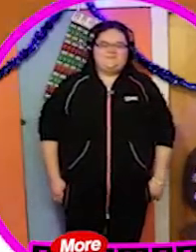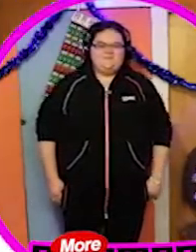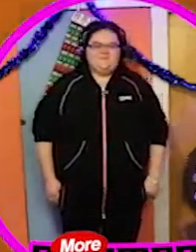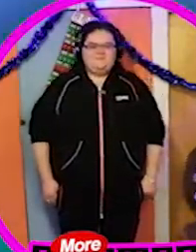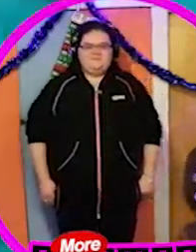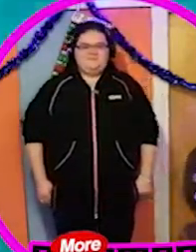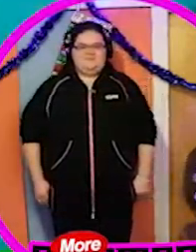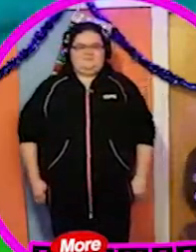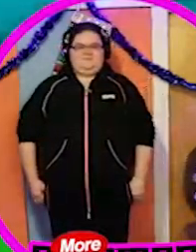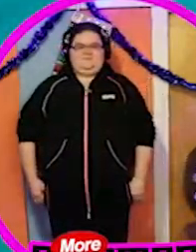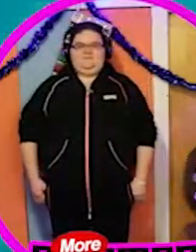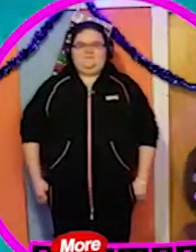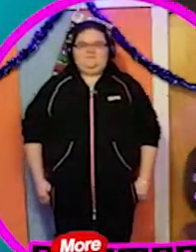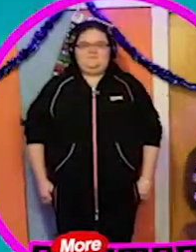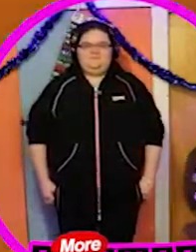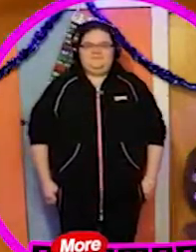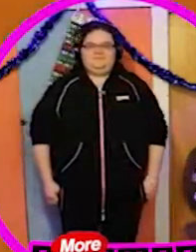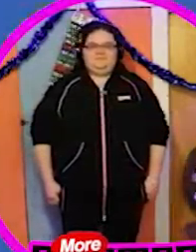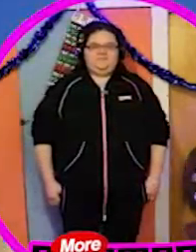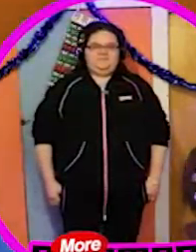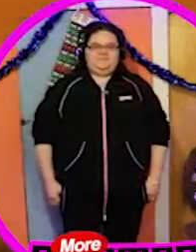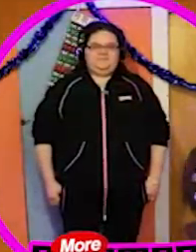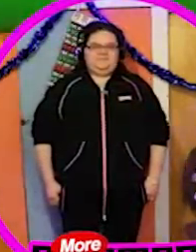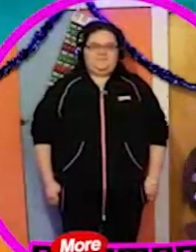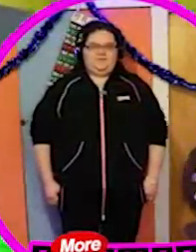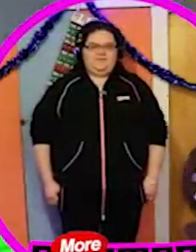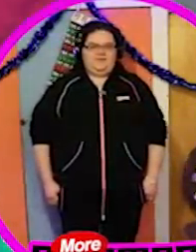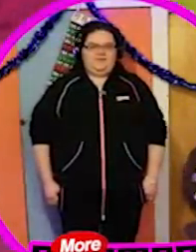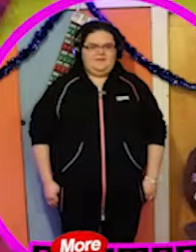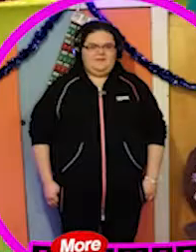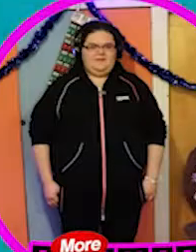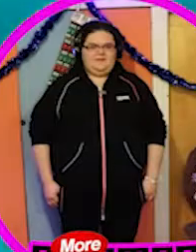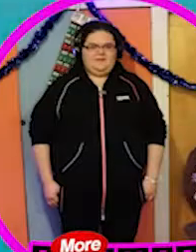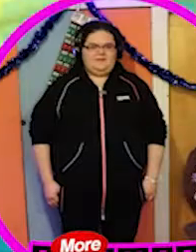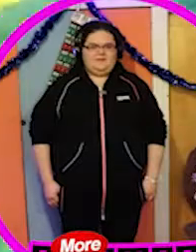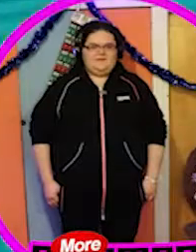highest, taxi take out them. Ta-da.